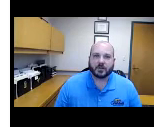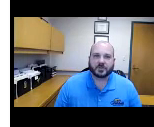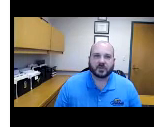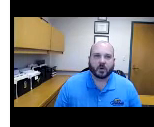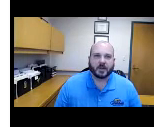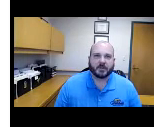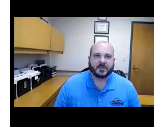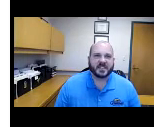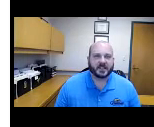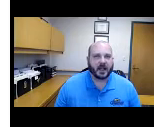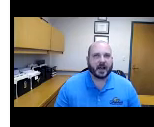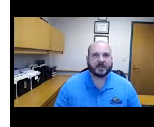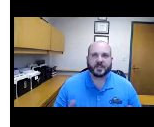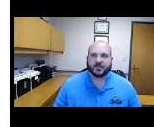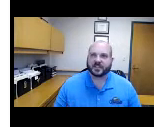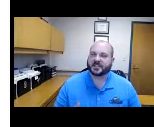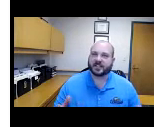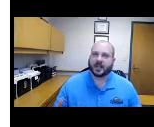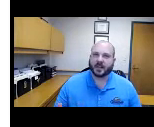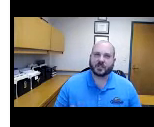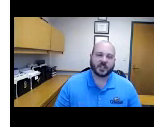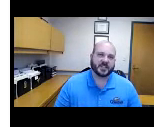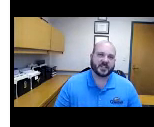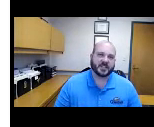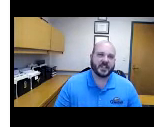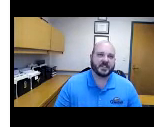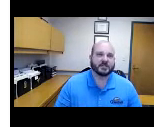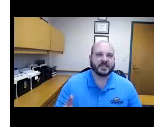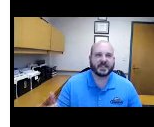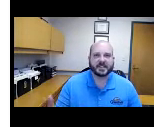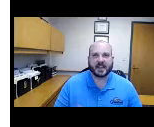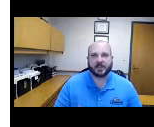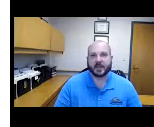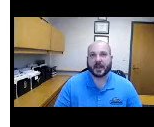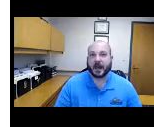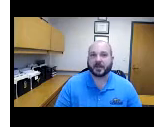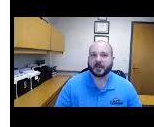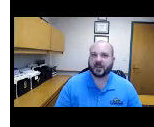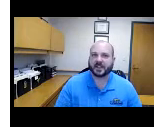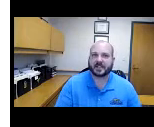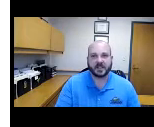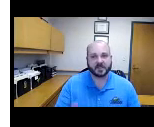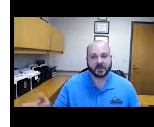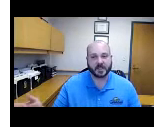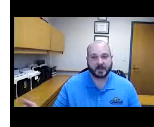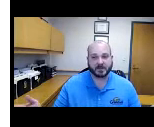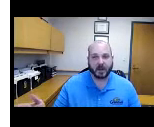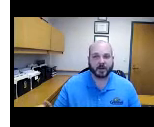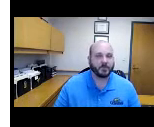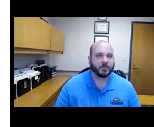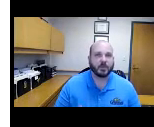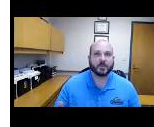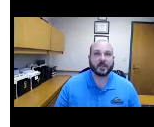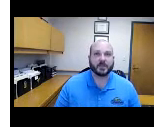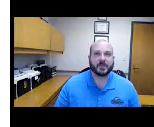Again, underscoring that we've seen a lot of differences and a lot of changes in disease. We see the same thing happening in vaccines over time as